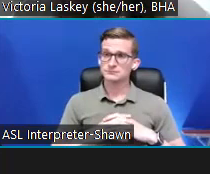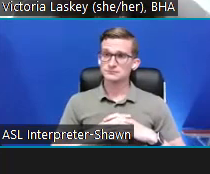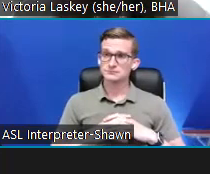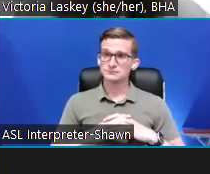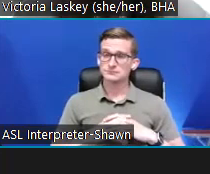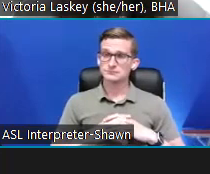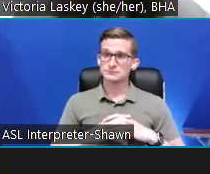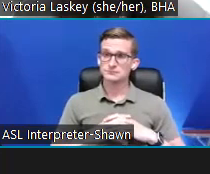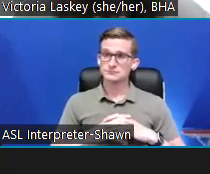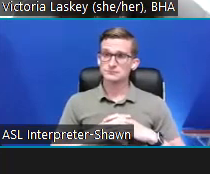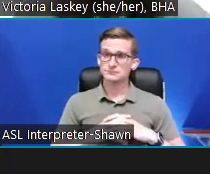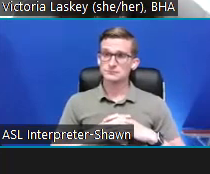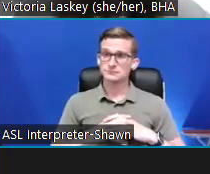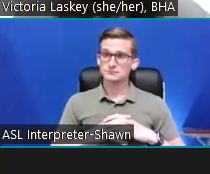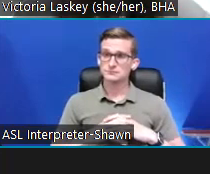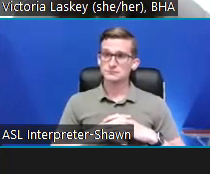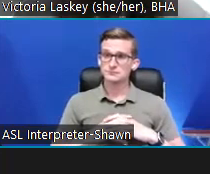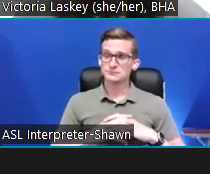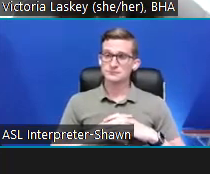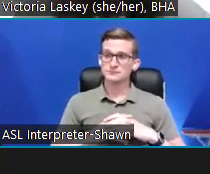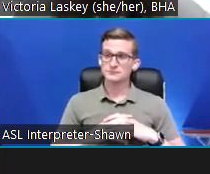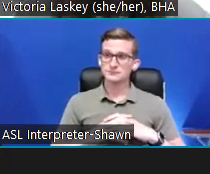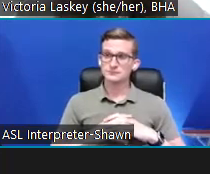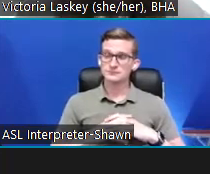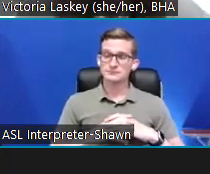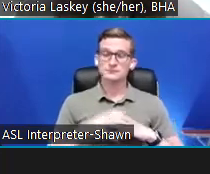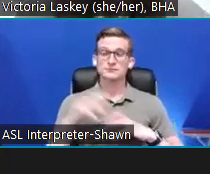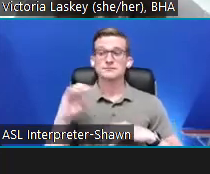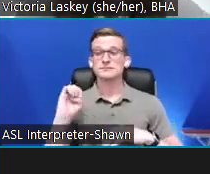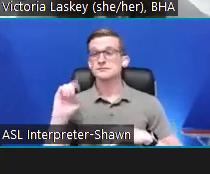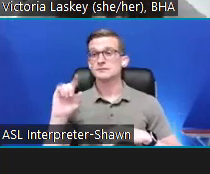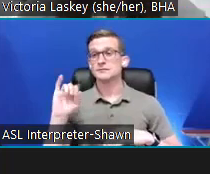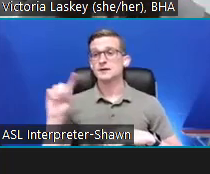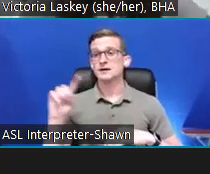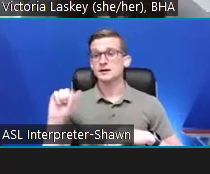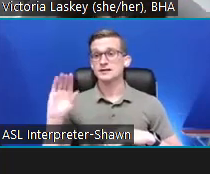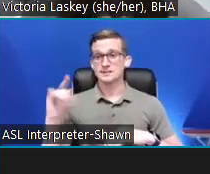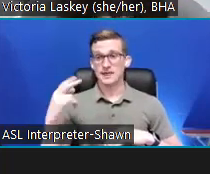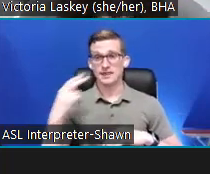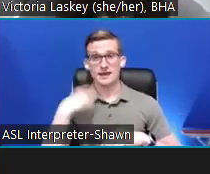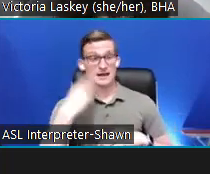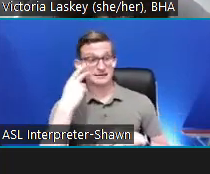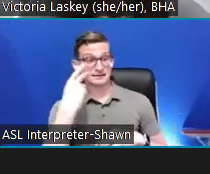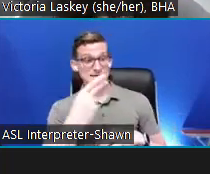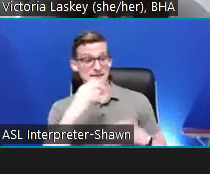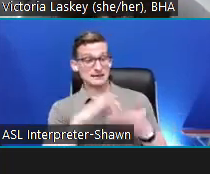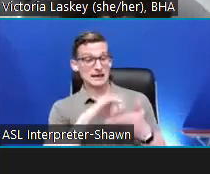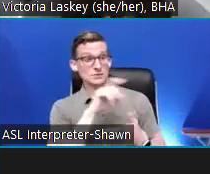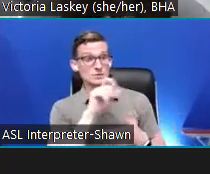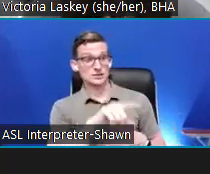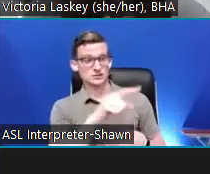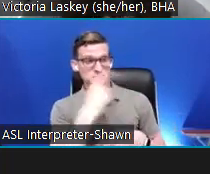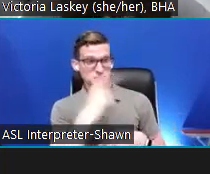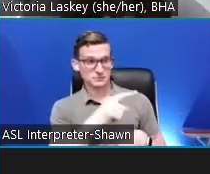Elizabeth, I'm seeing that question, but I Do you feel comfortable coming off of mute and giving us some